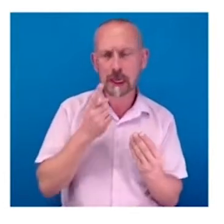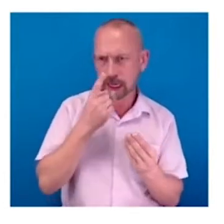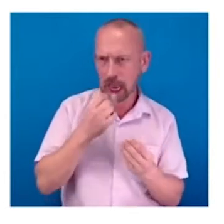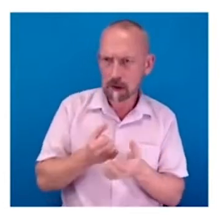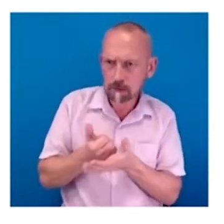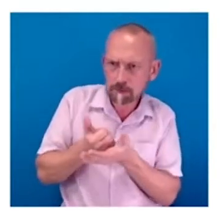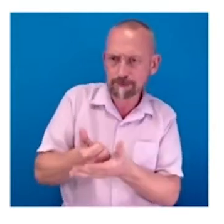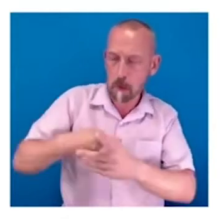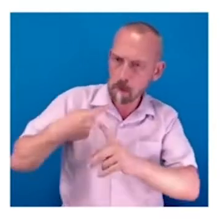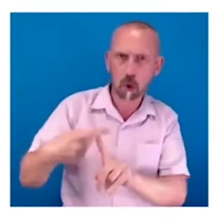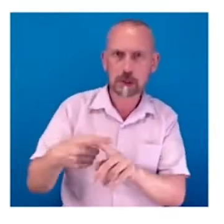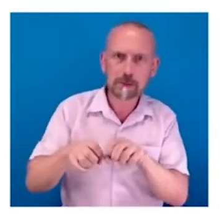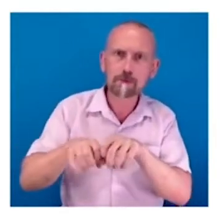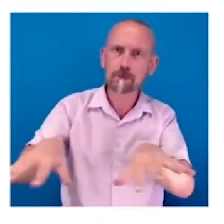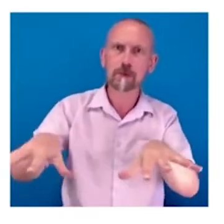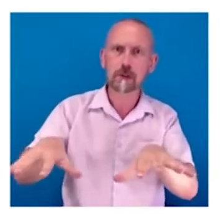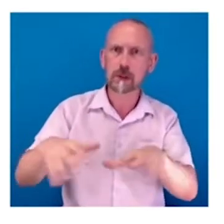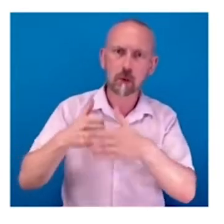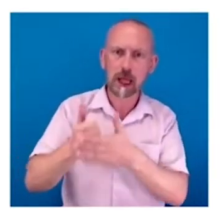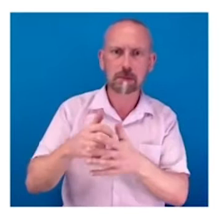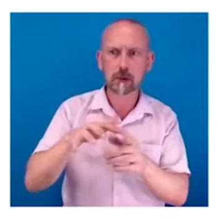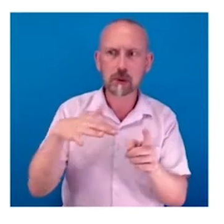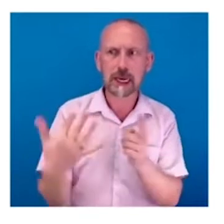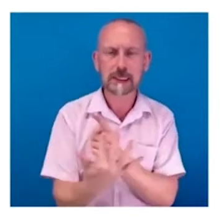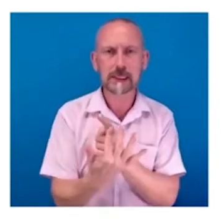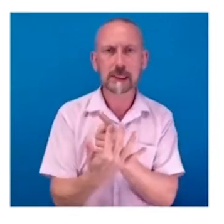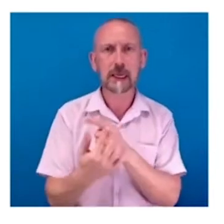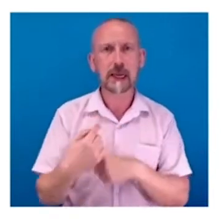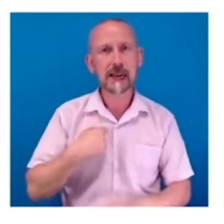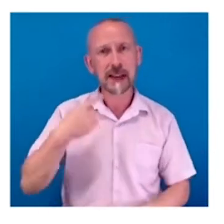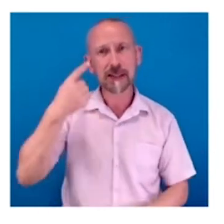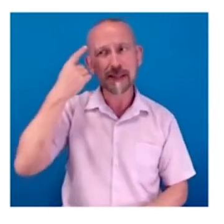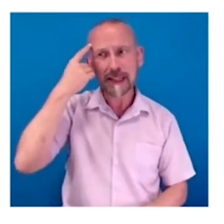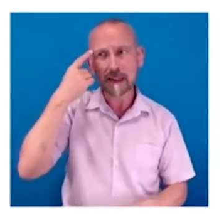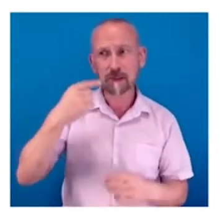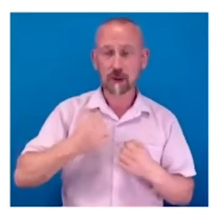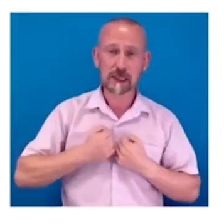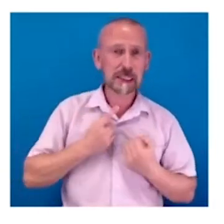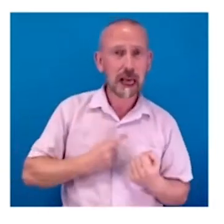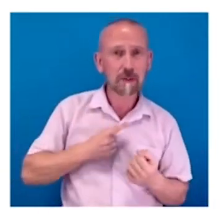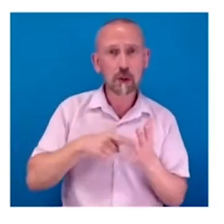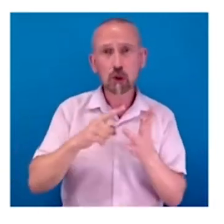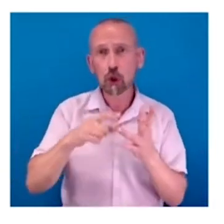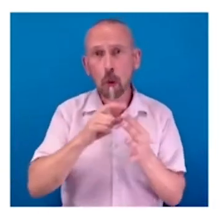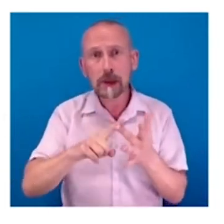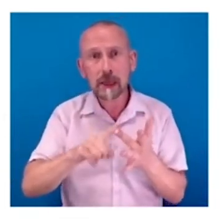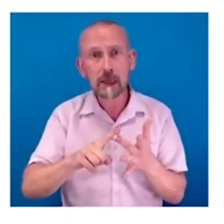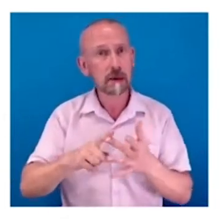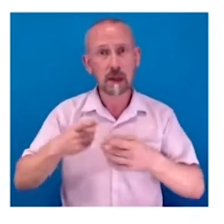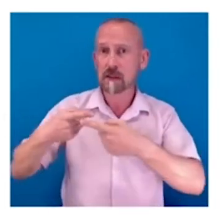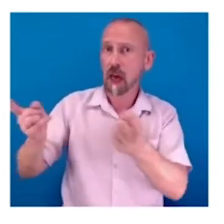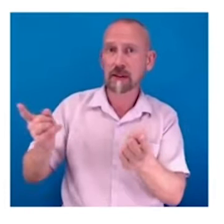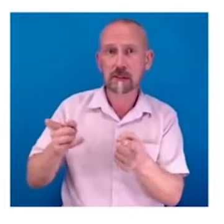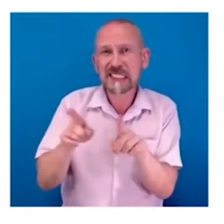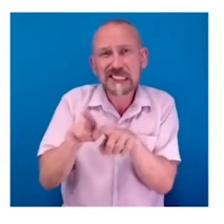everybody in Tobii, and I think everybody who works in a similar field is really, really proud of this. But it's also, I think, really interesting to see